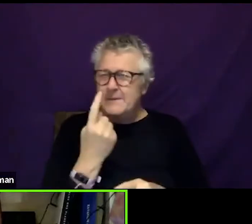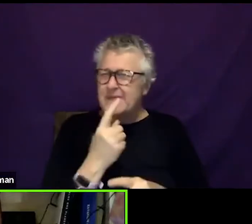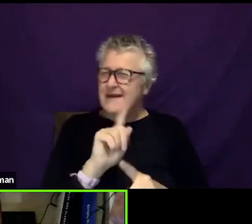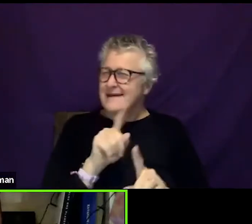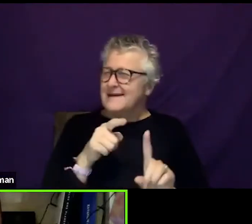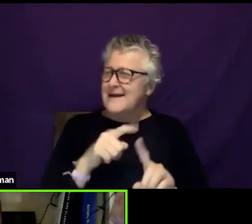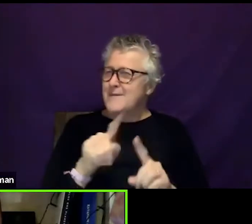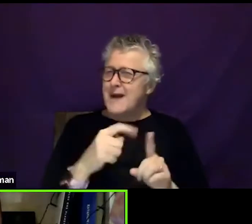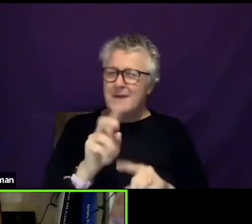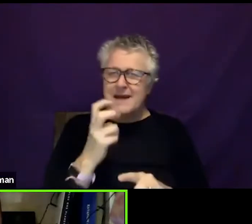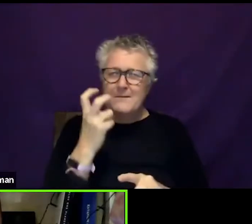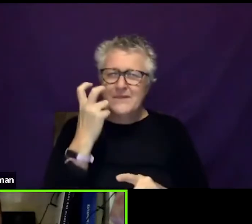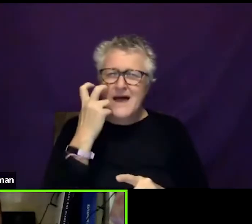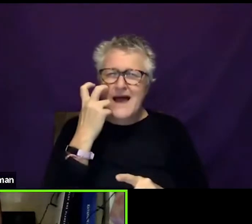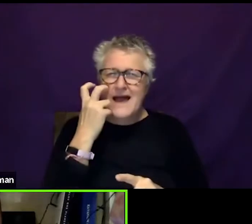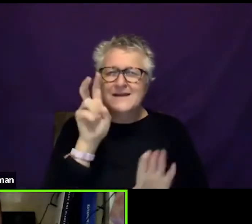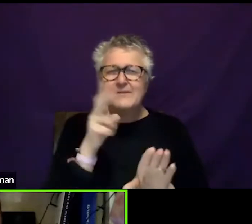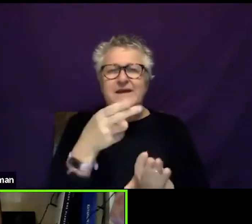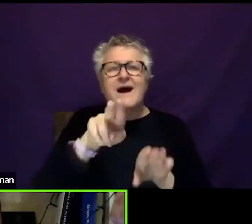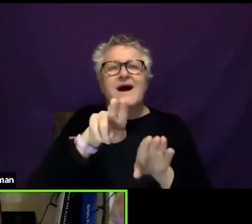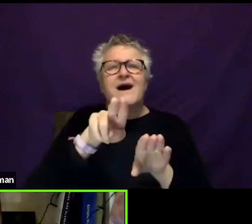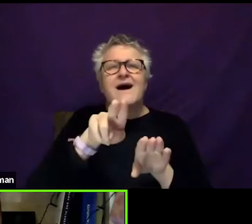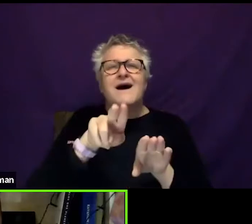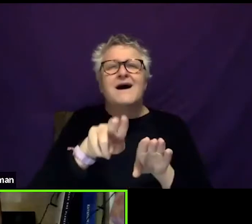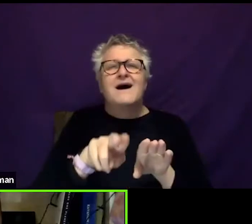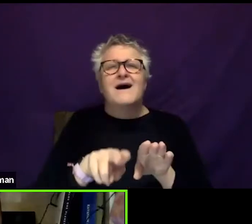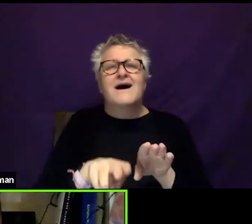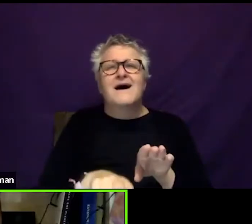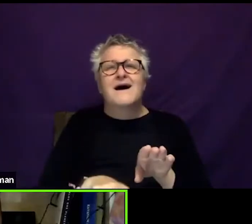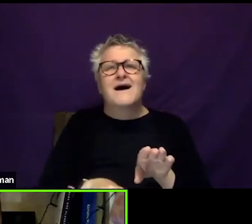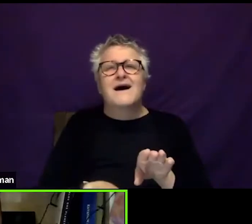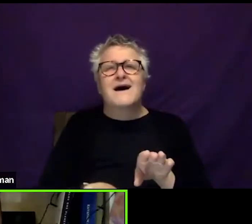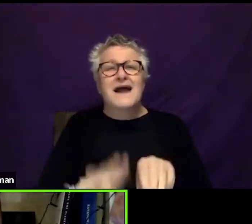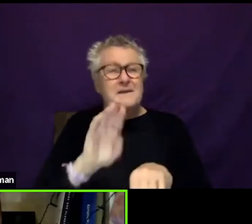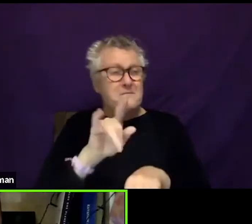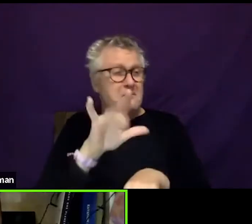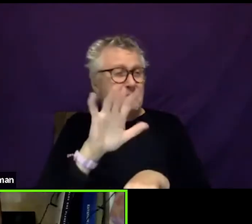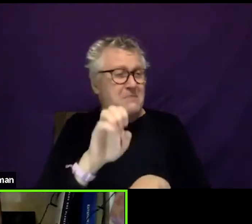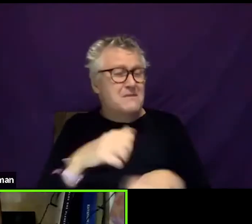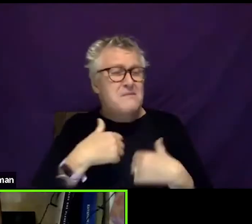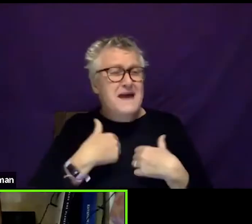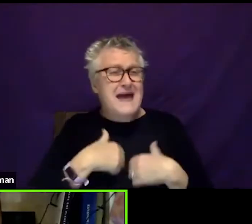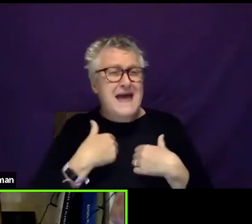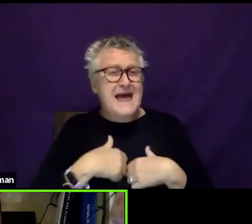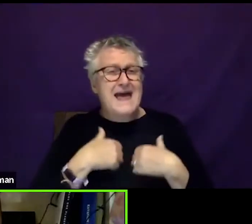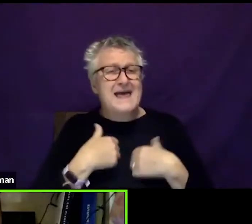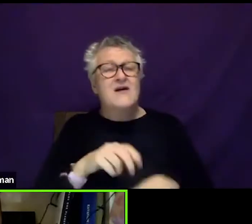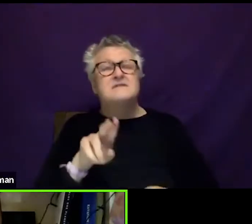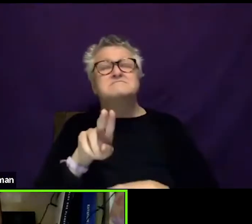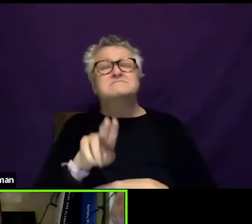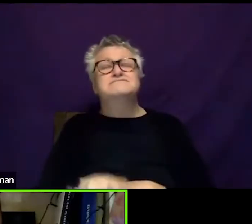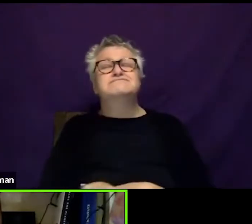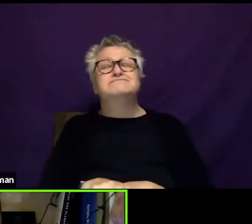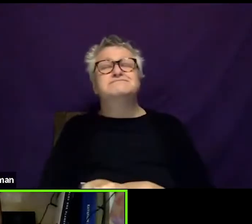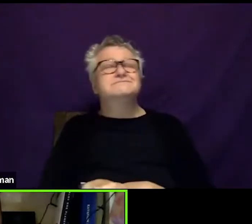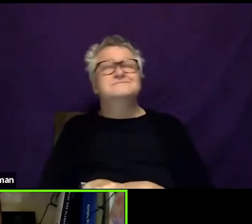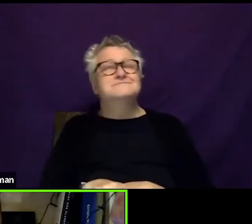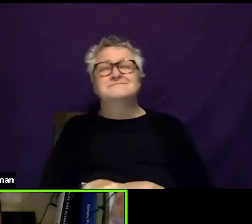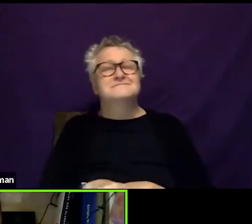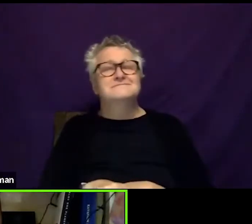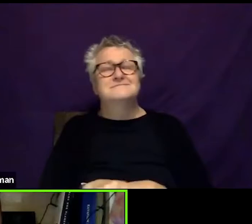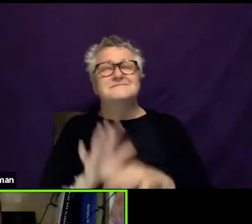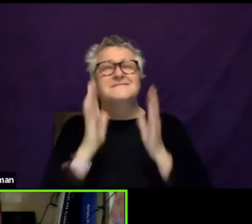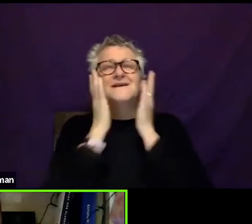I obviously now have guide dog Ava, and we go out every day, which is a big change, and I love that. And we get to walk